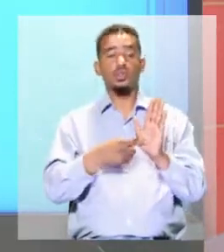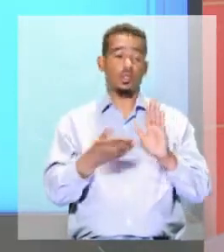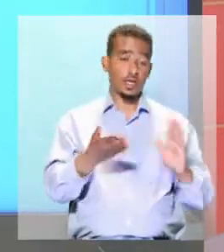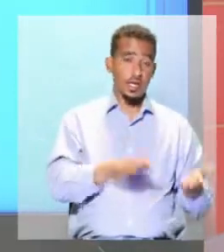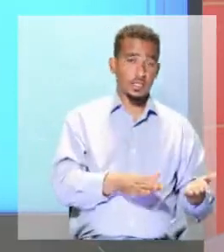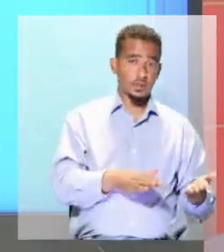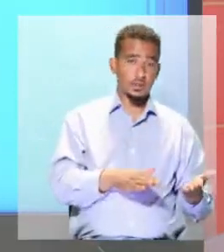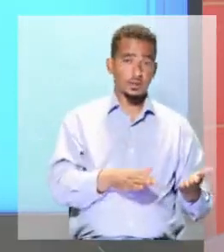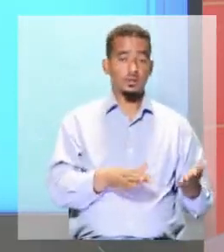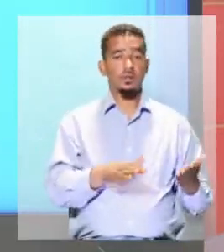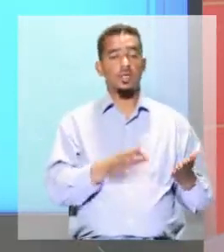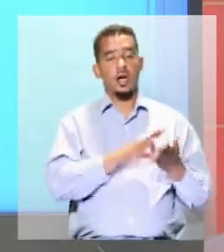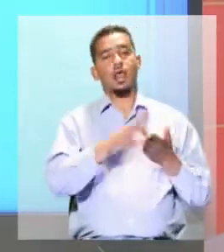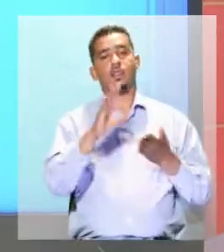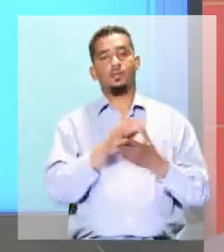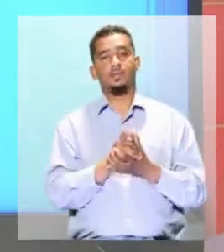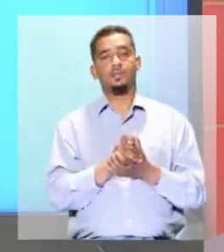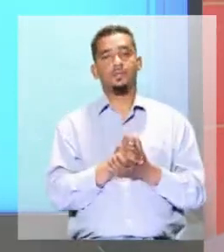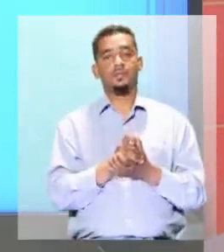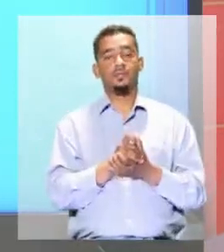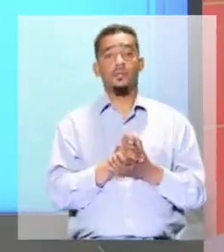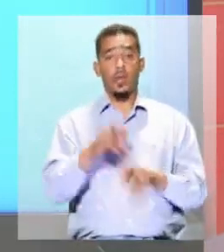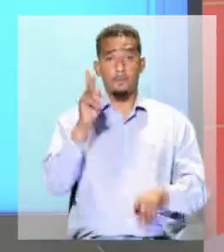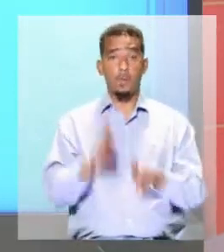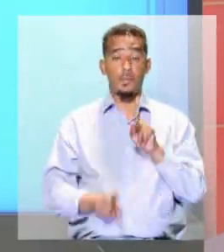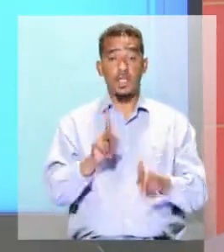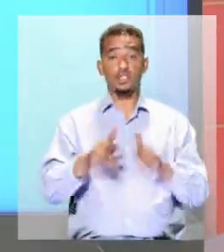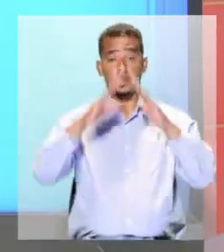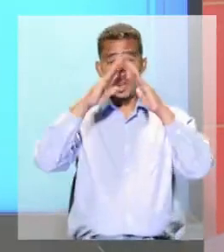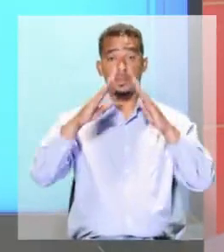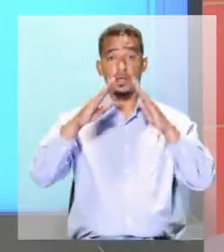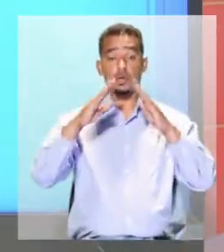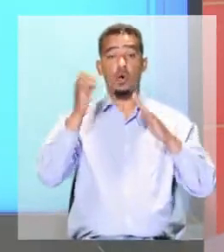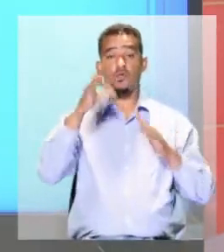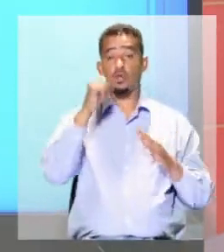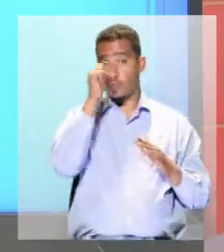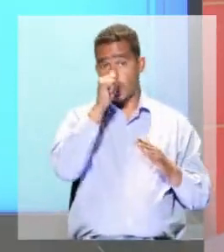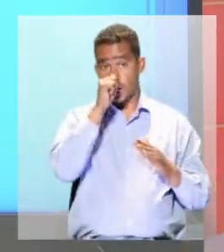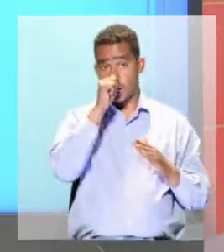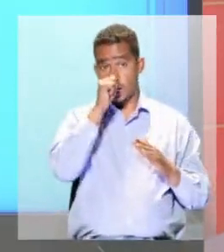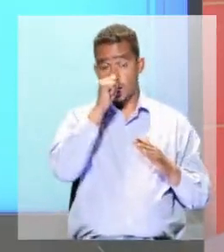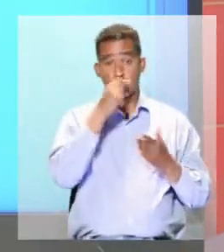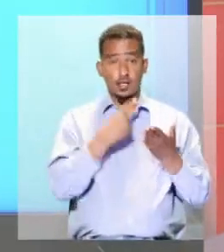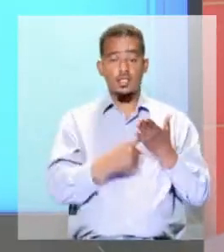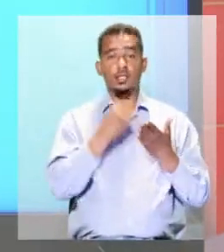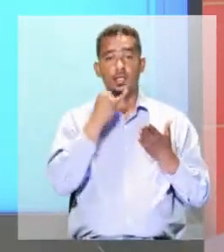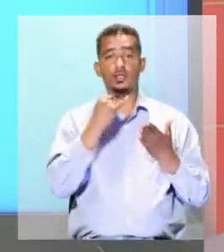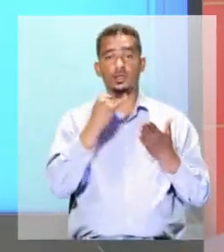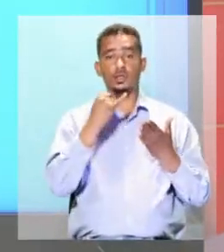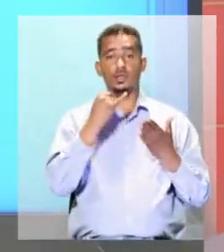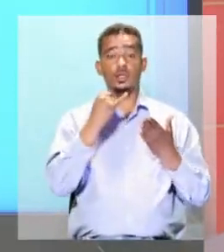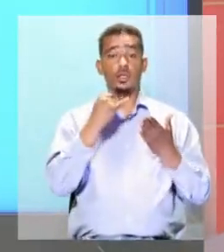death rate. The population pyramid of Ethiopia, it is concave